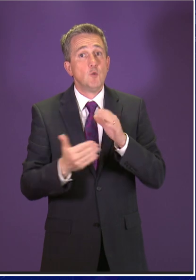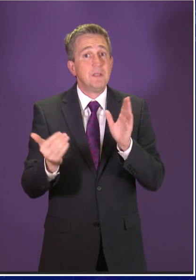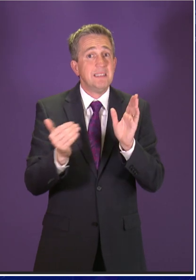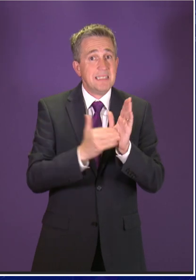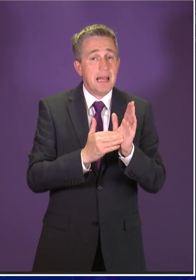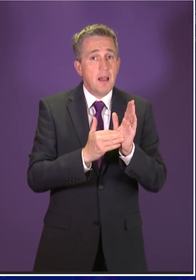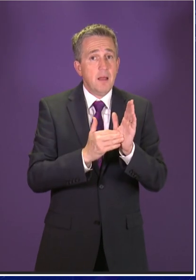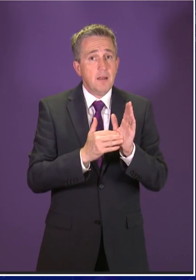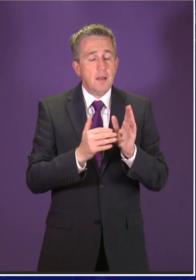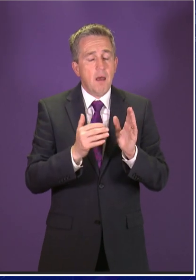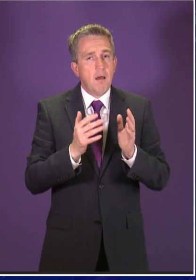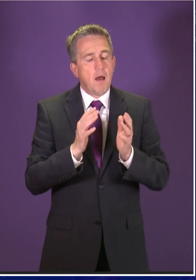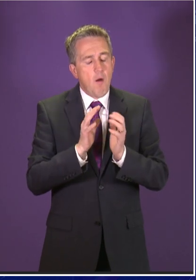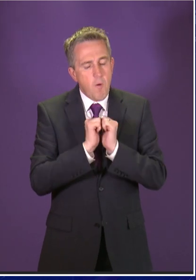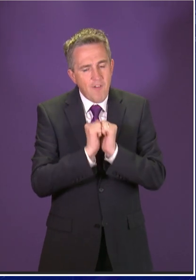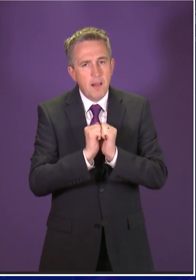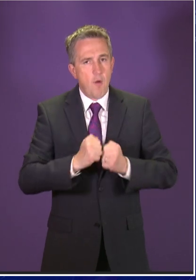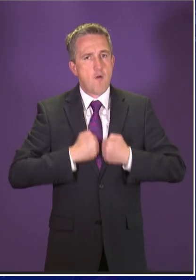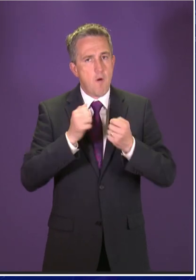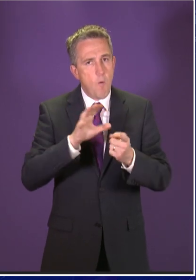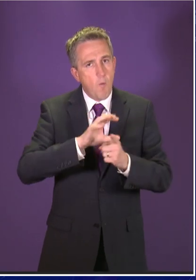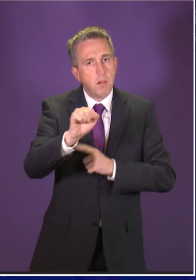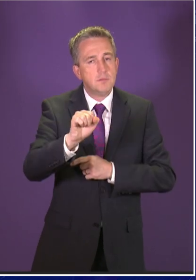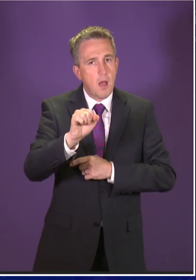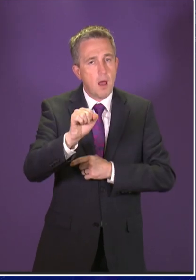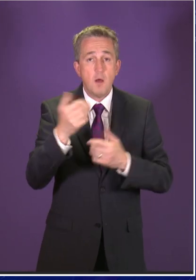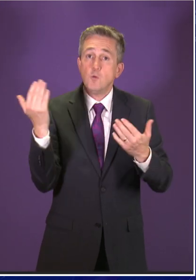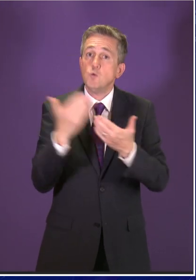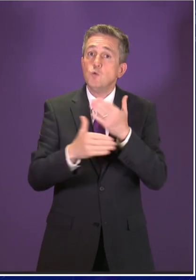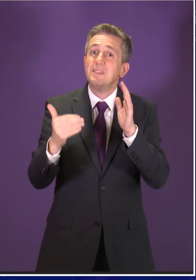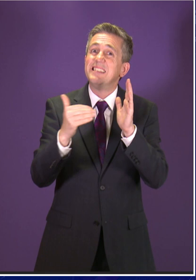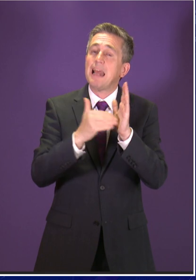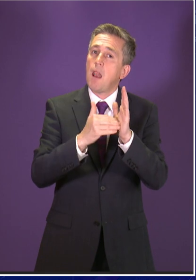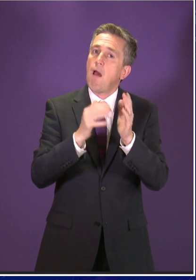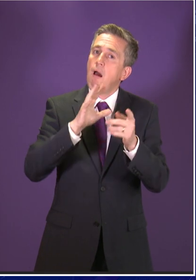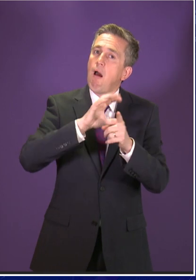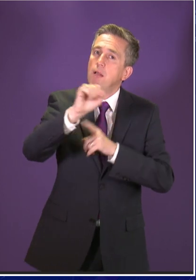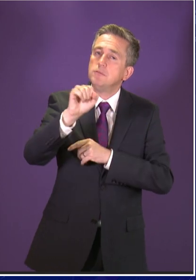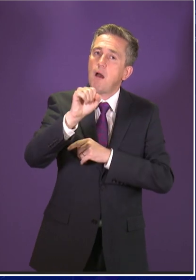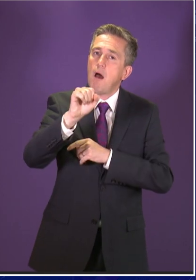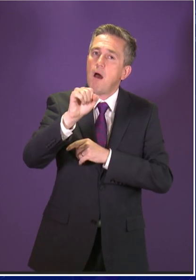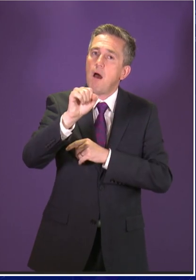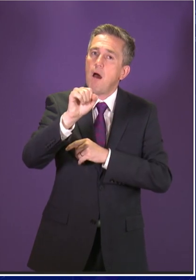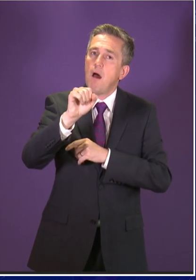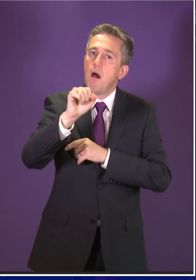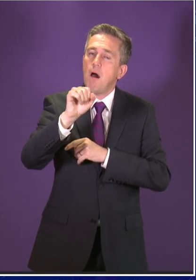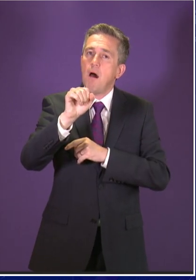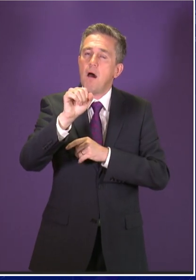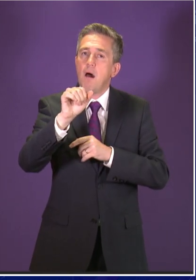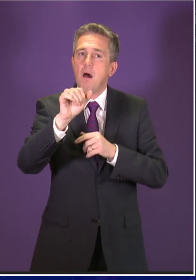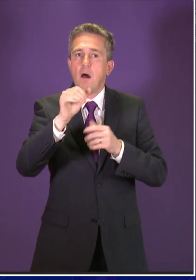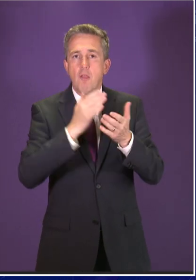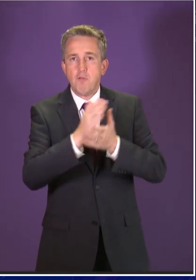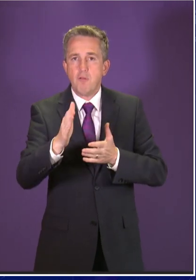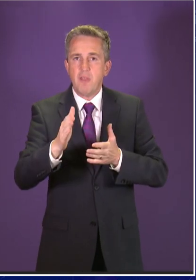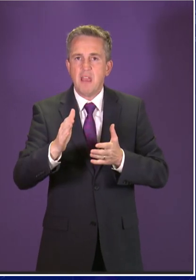we value our culture immensely. Our culture, New Zealand's culture, is no longer only on display through